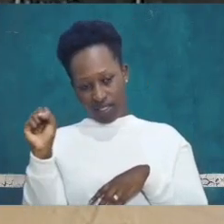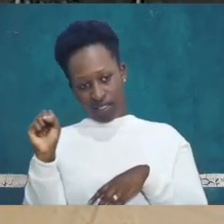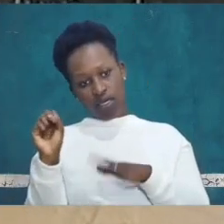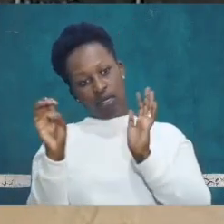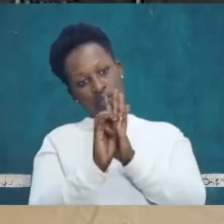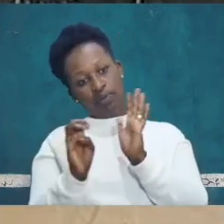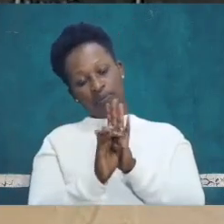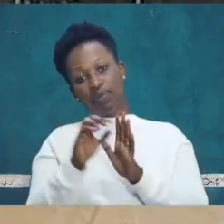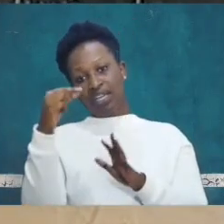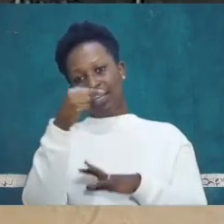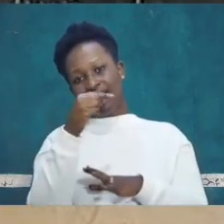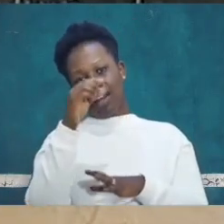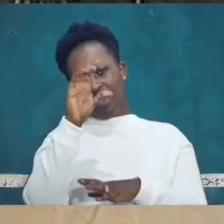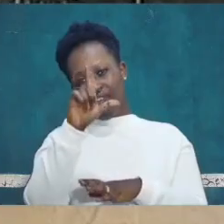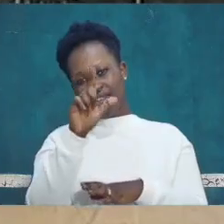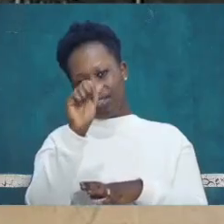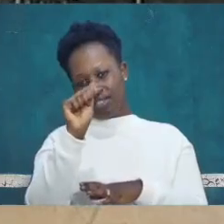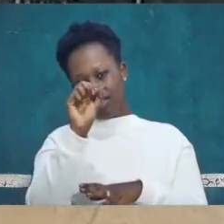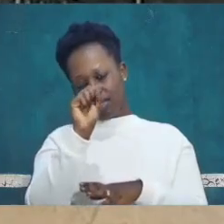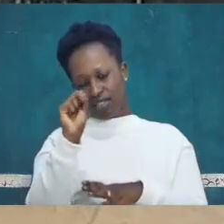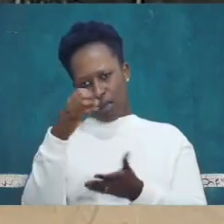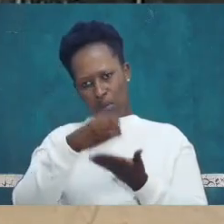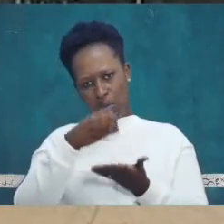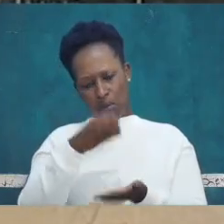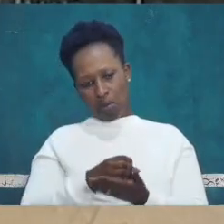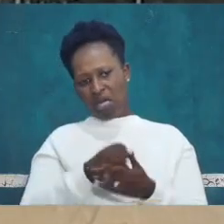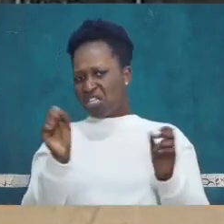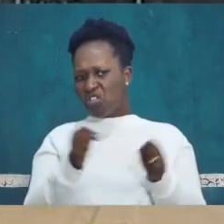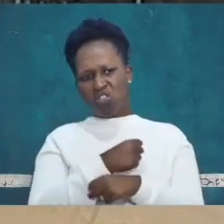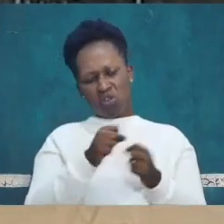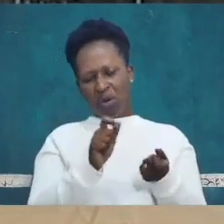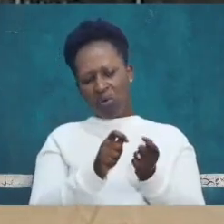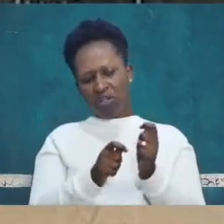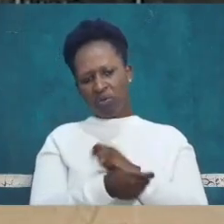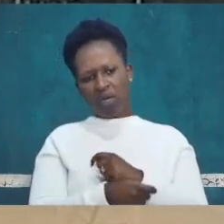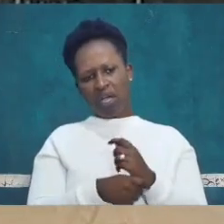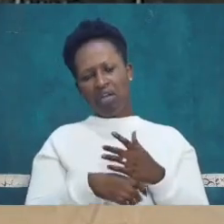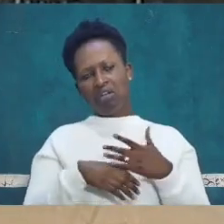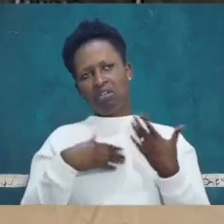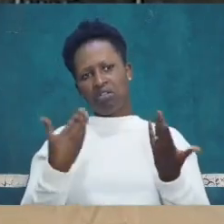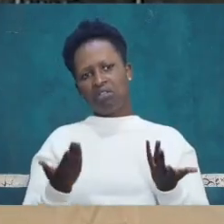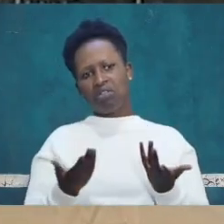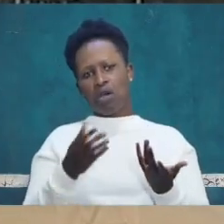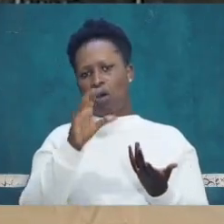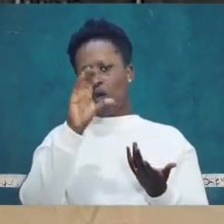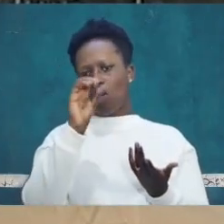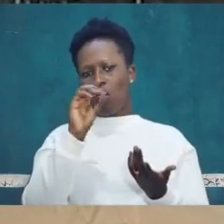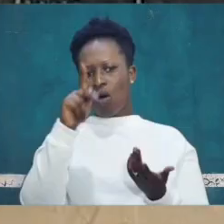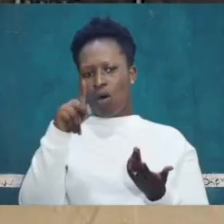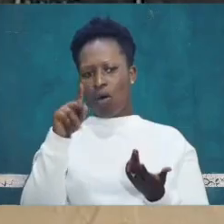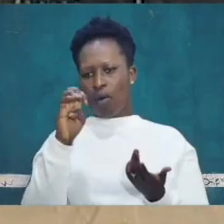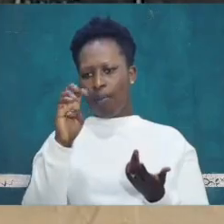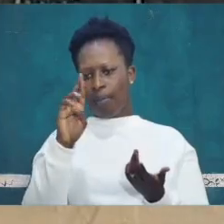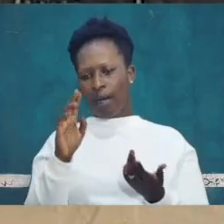like glass. It may not be broken down. We can have maybe copper. We